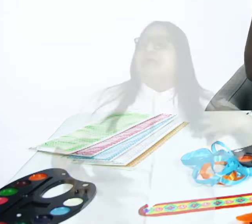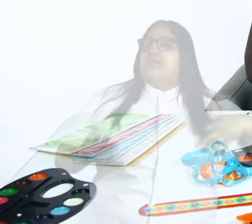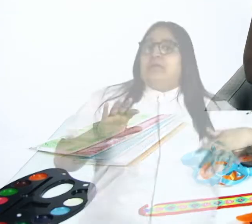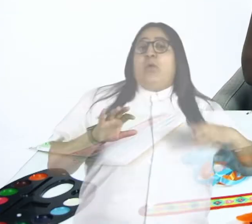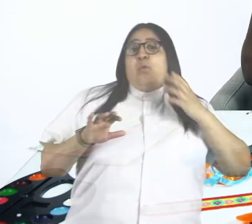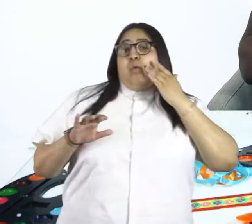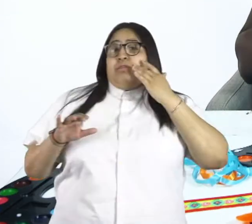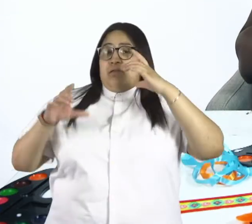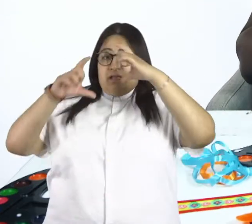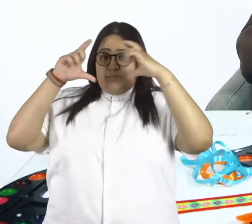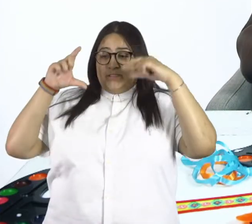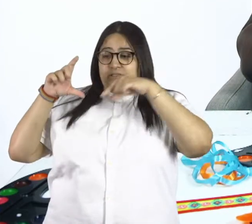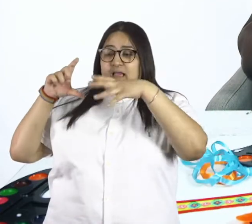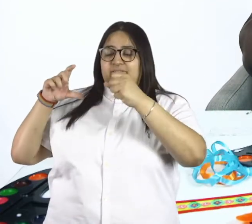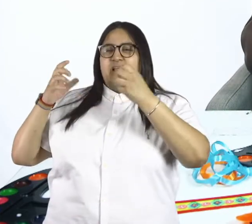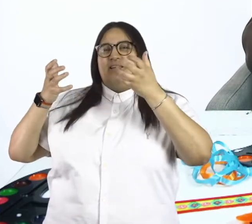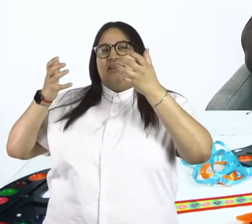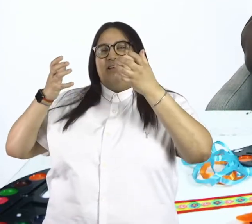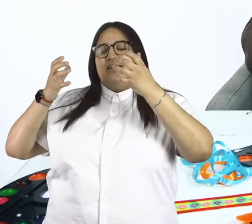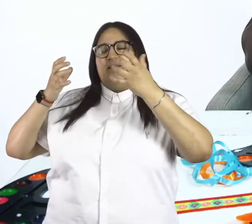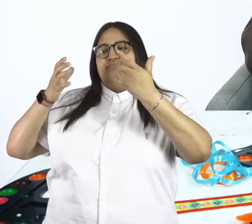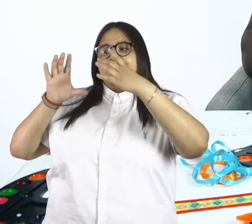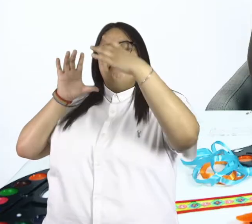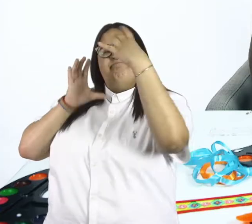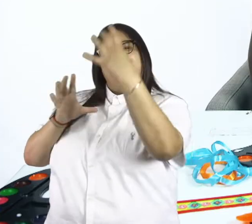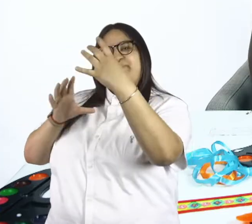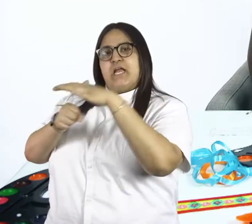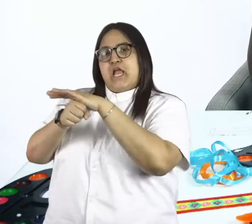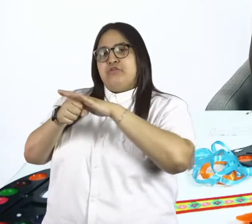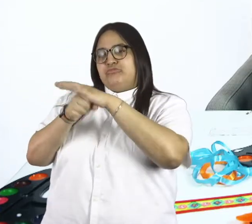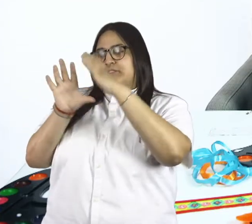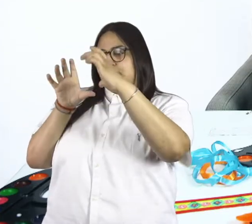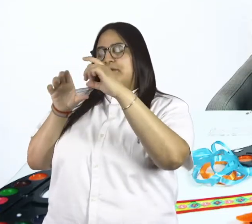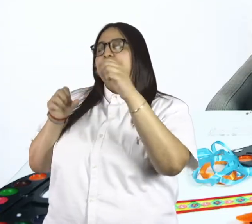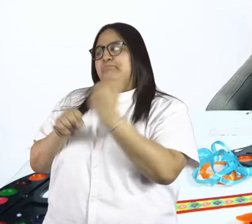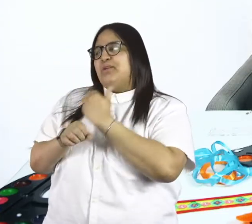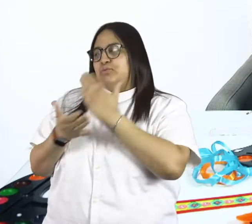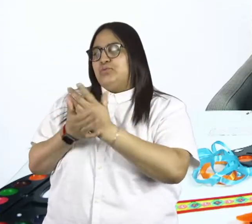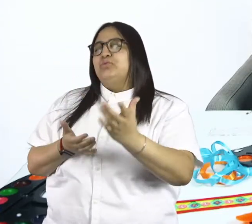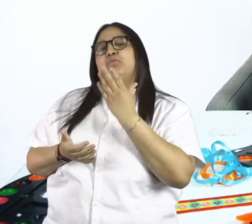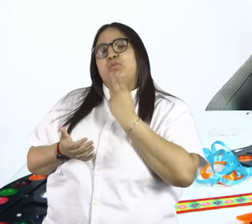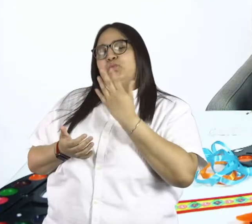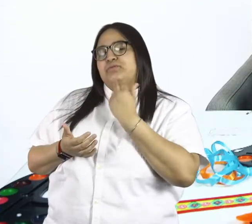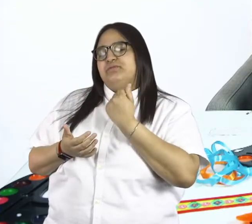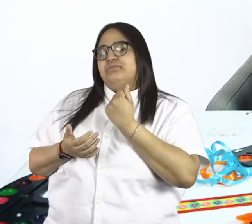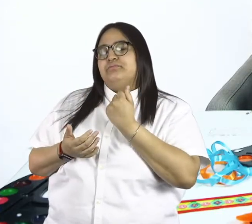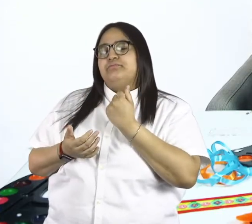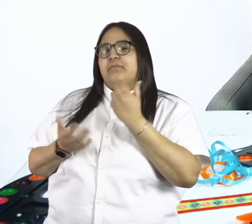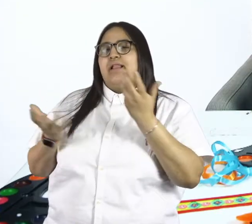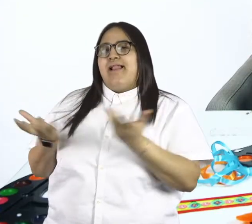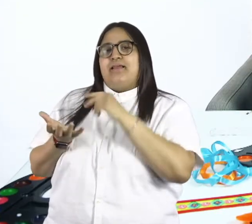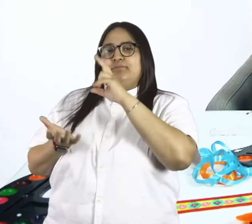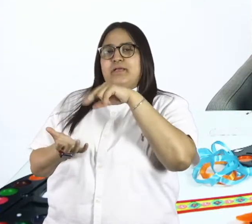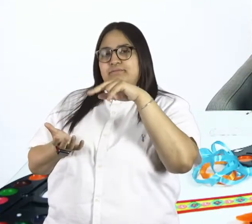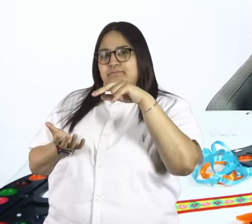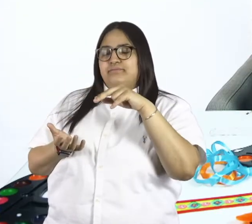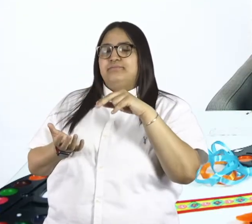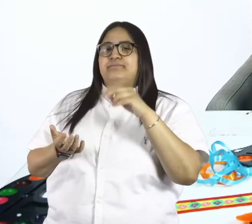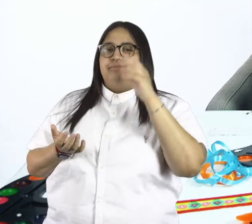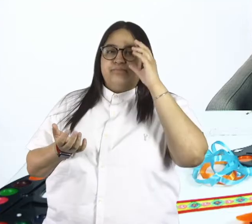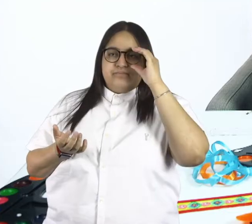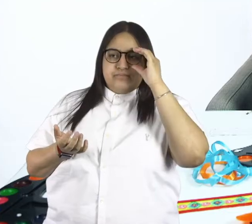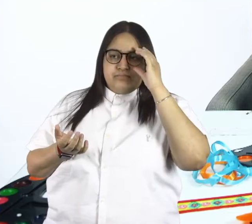finer details, you can use a darker paint and it can help to cover up any like smudges or errors you've made. Whereas if you start with a dark color, which